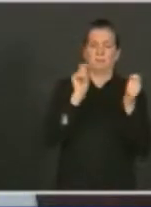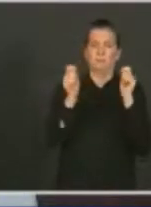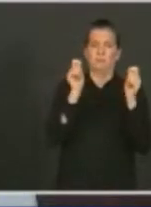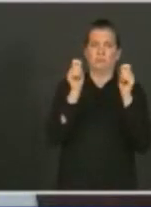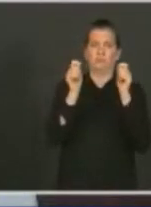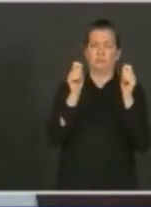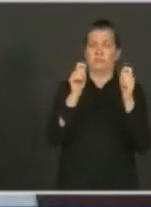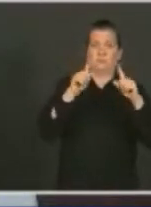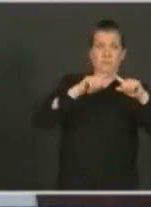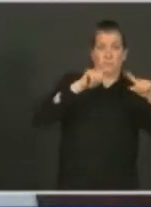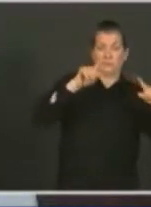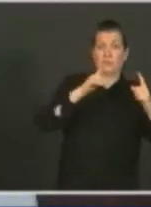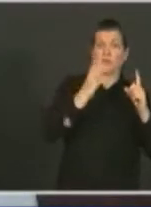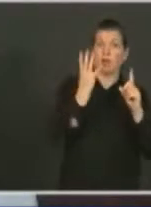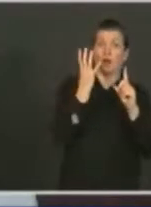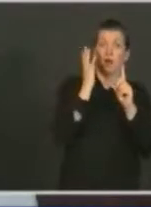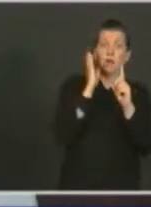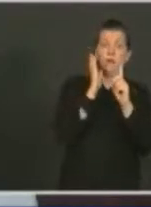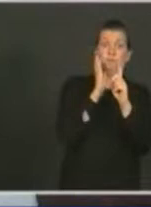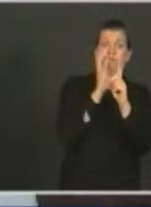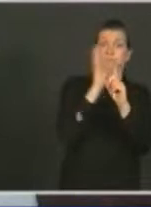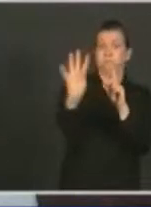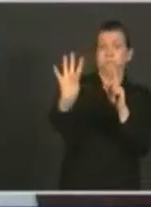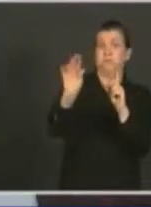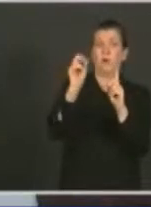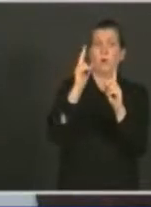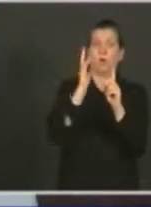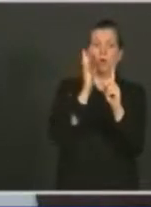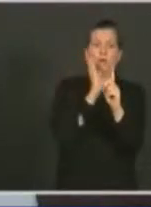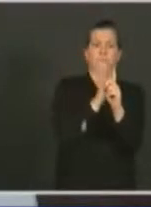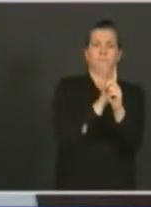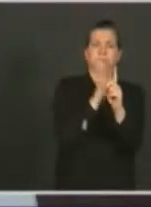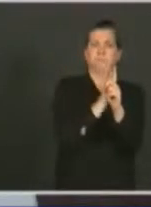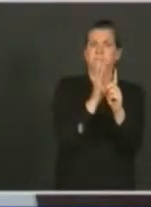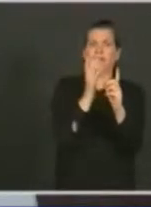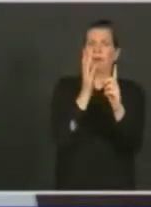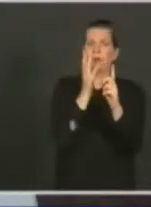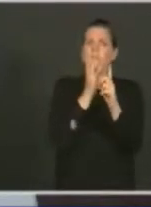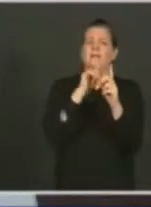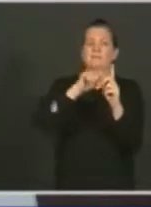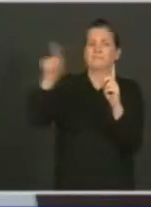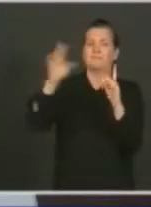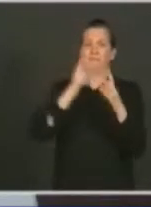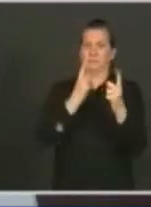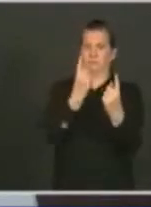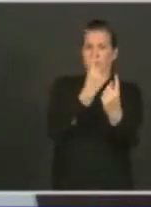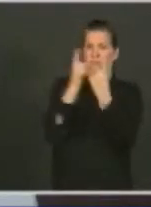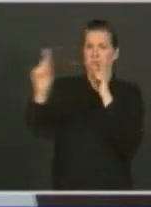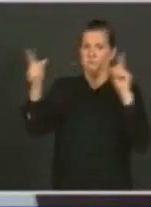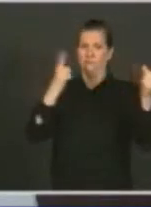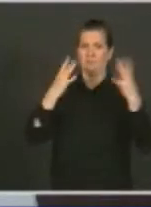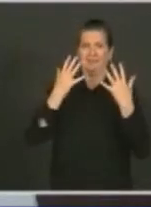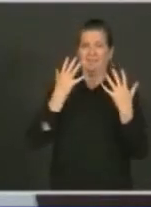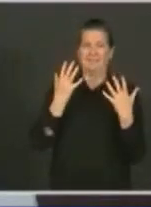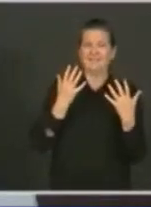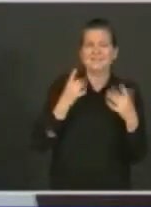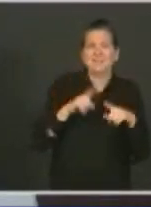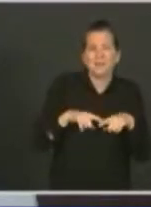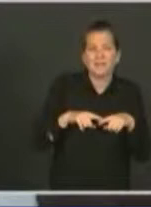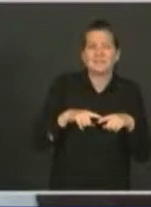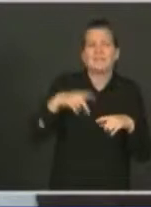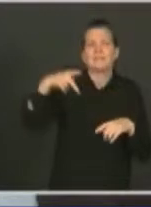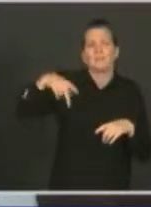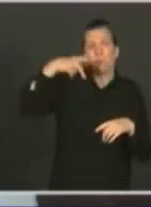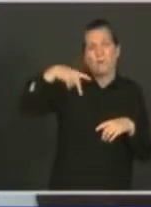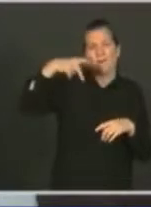the hospitals. We know in our Providence County, for example, the hospitals are further along. So I'll